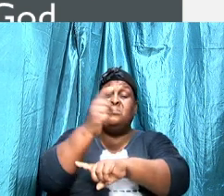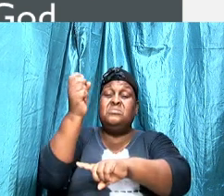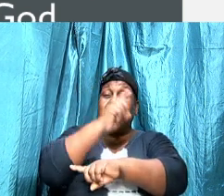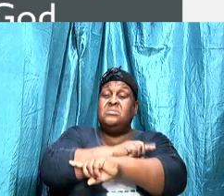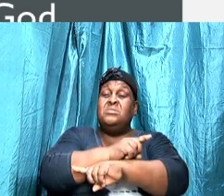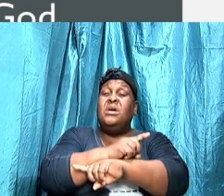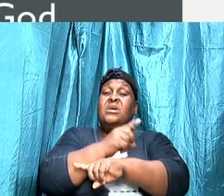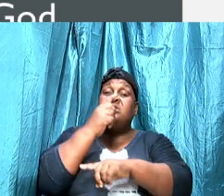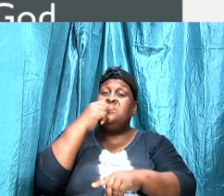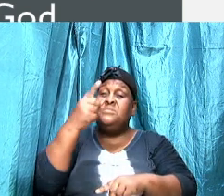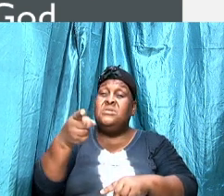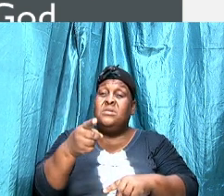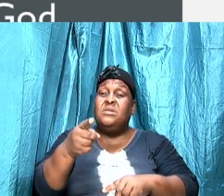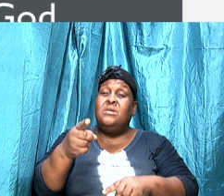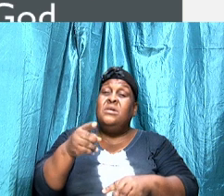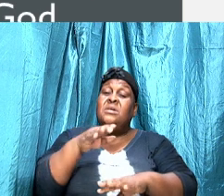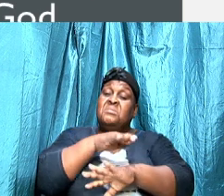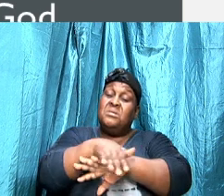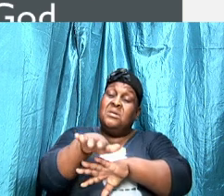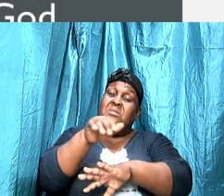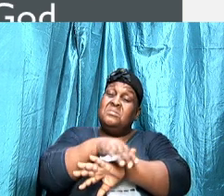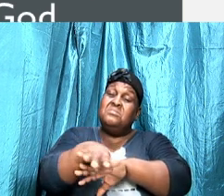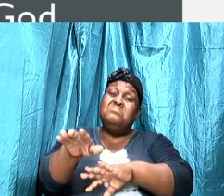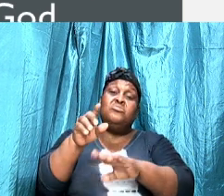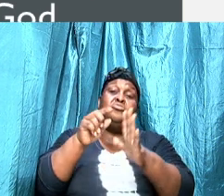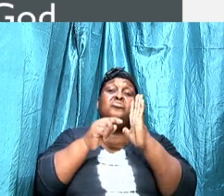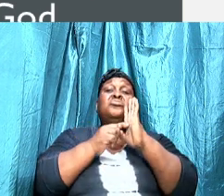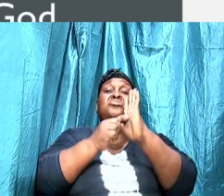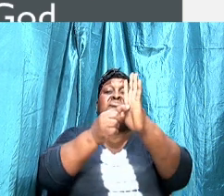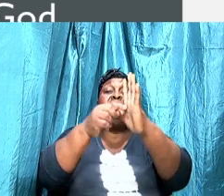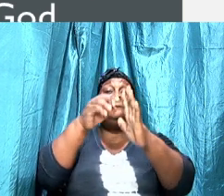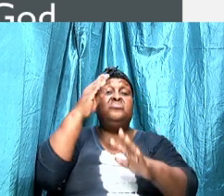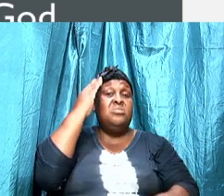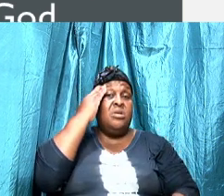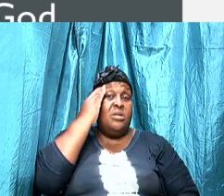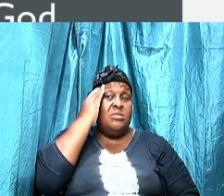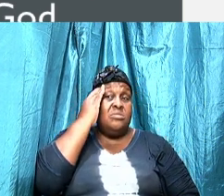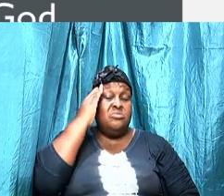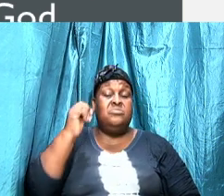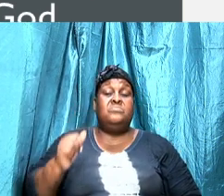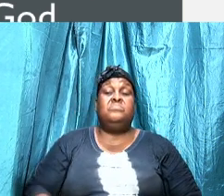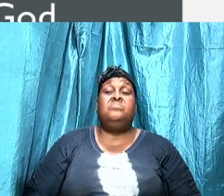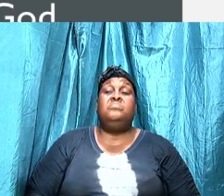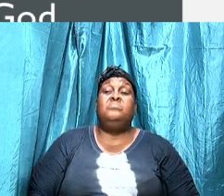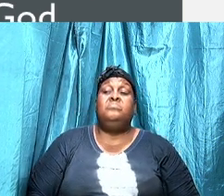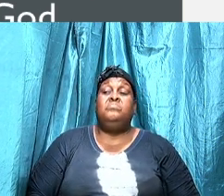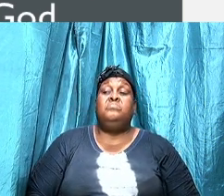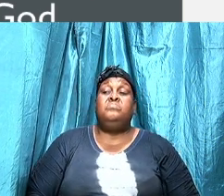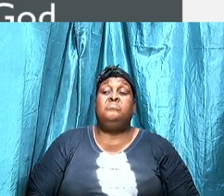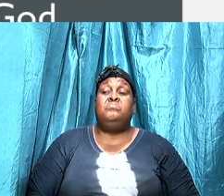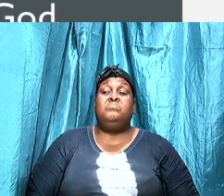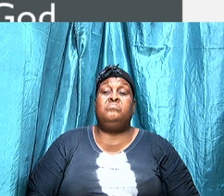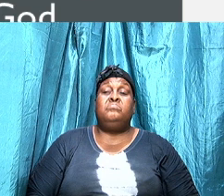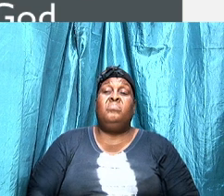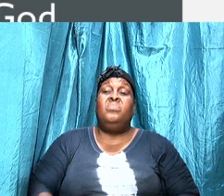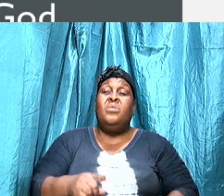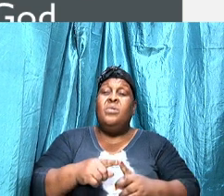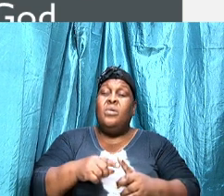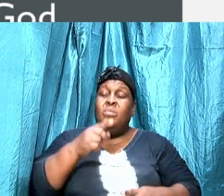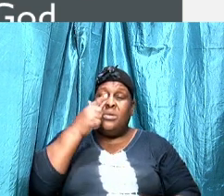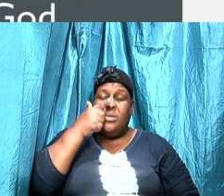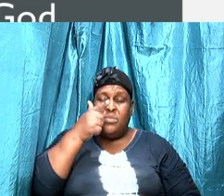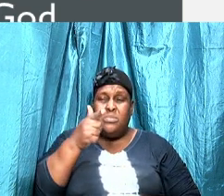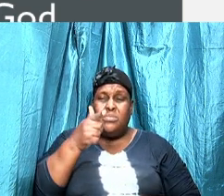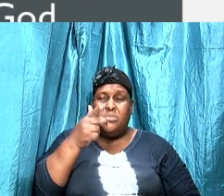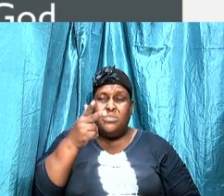night unto night showeth knowledge, or giveth knowledge. And so, when you look at it, you